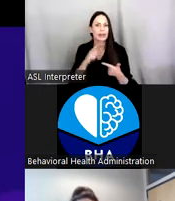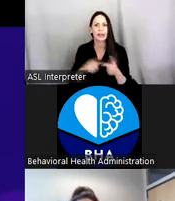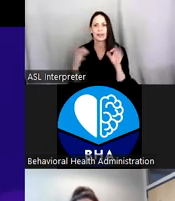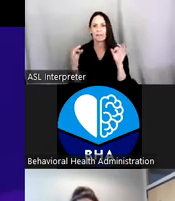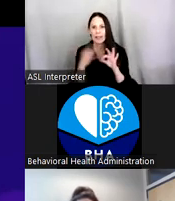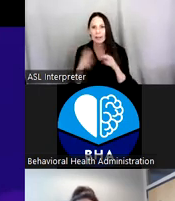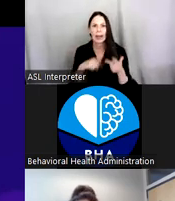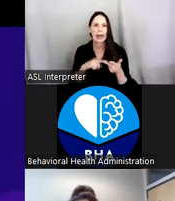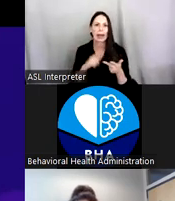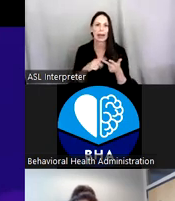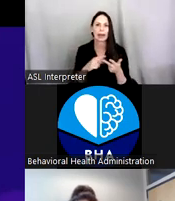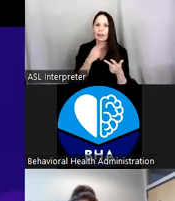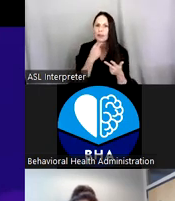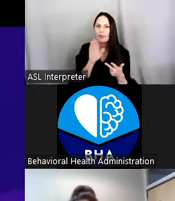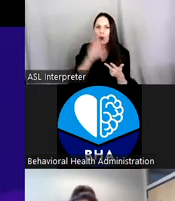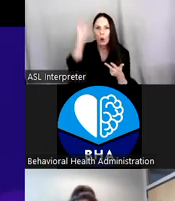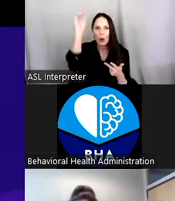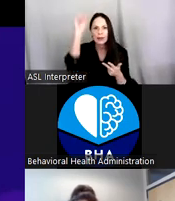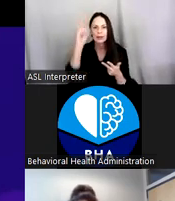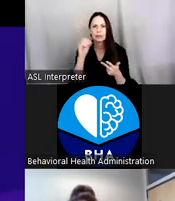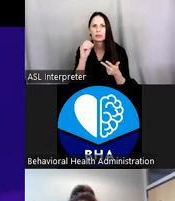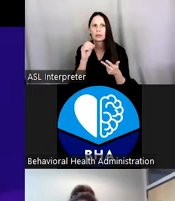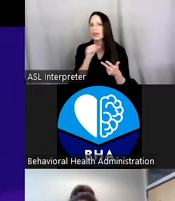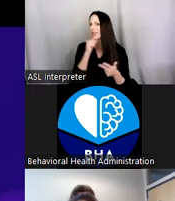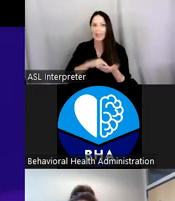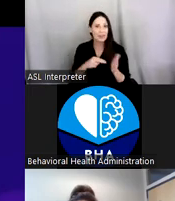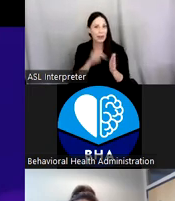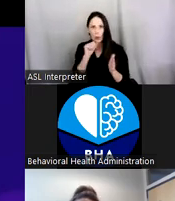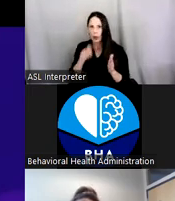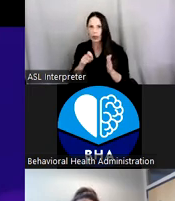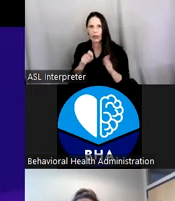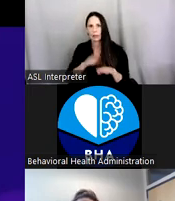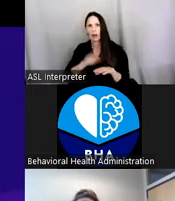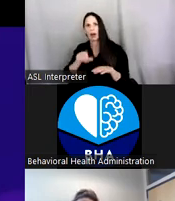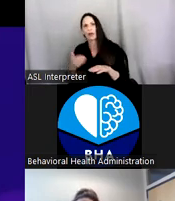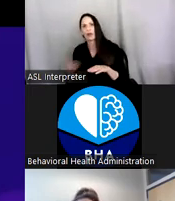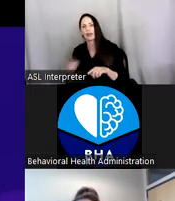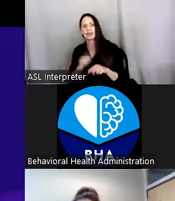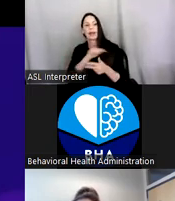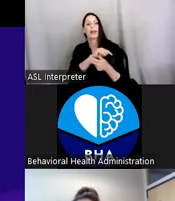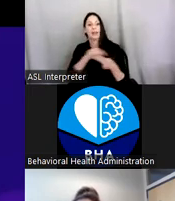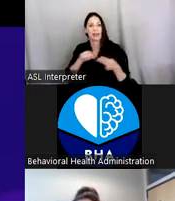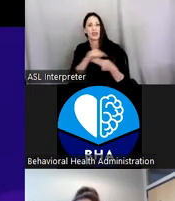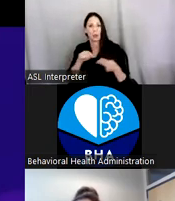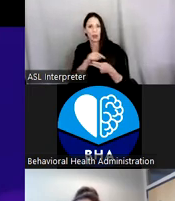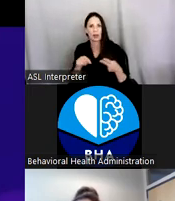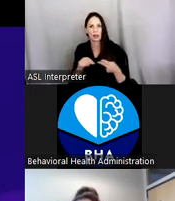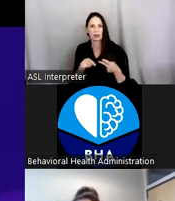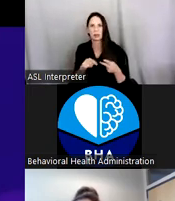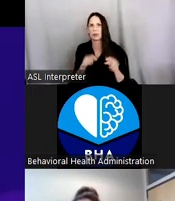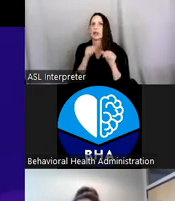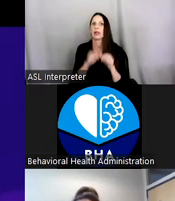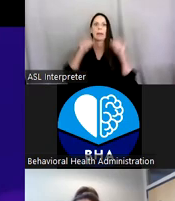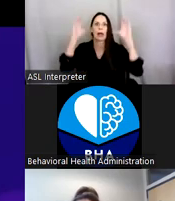Doesn't mean we don't need it on other things, but these are two things that keep me up at night, as well as 100